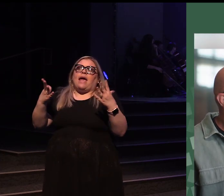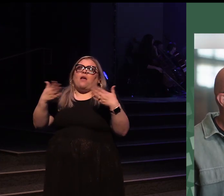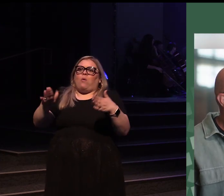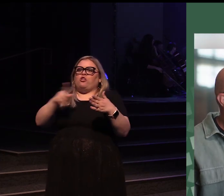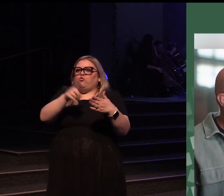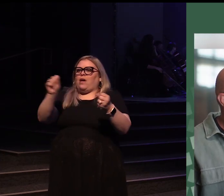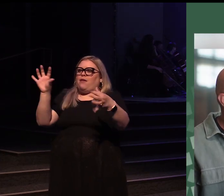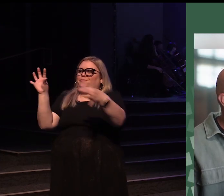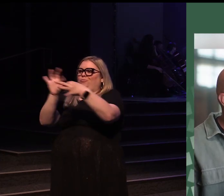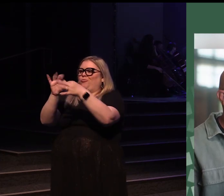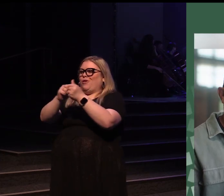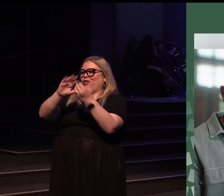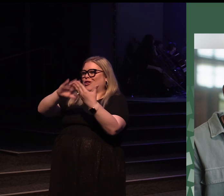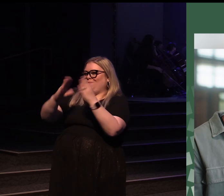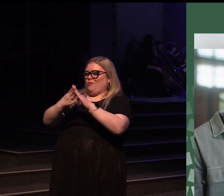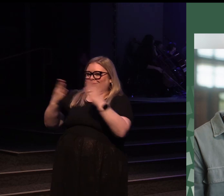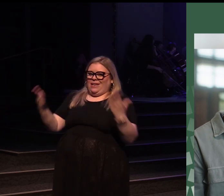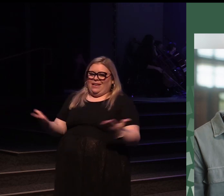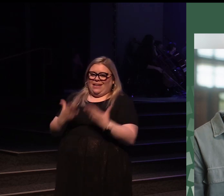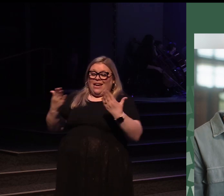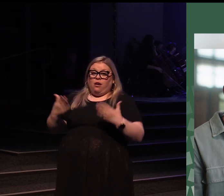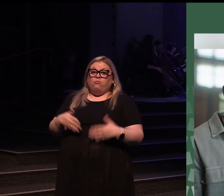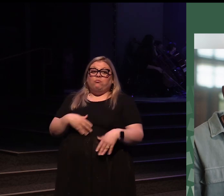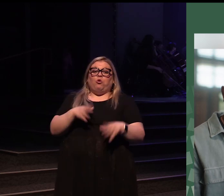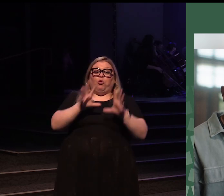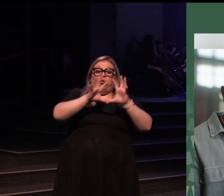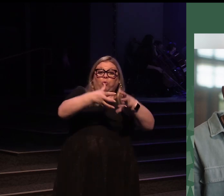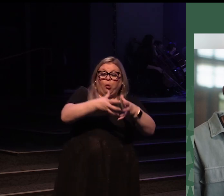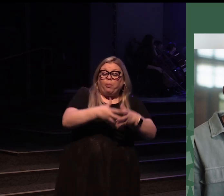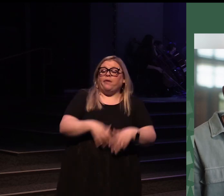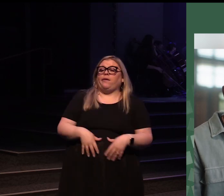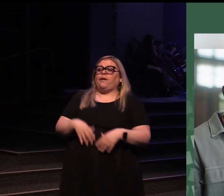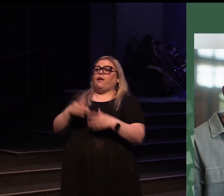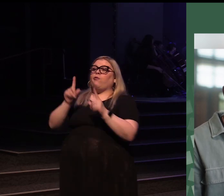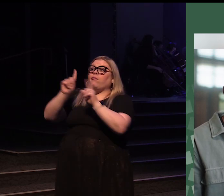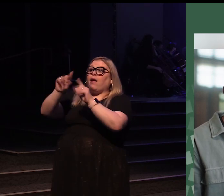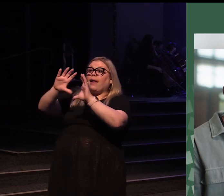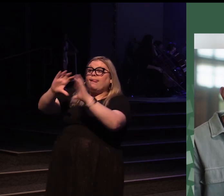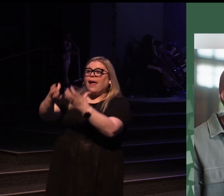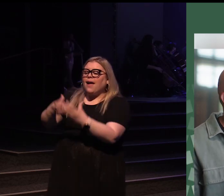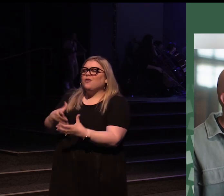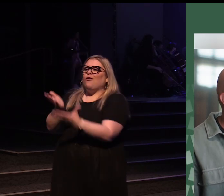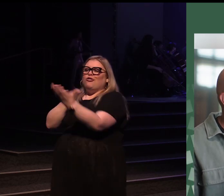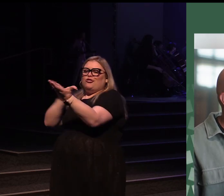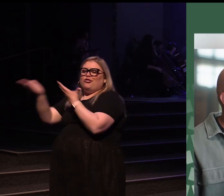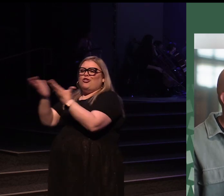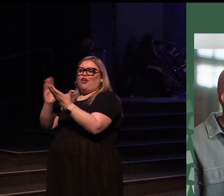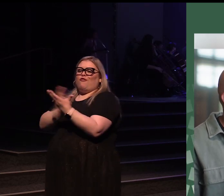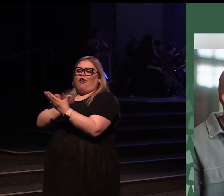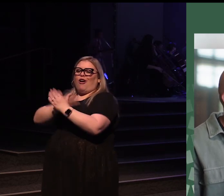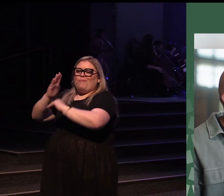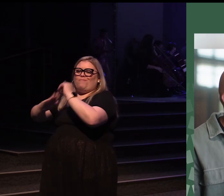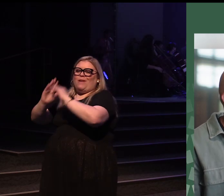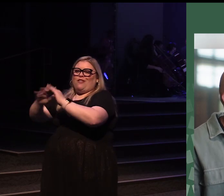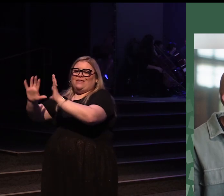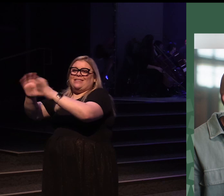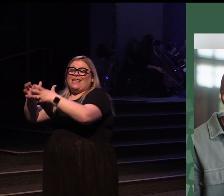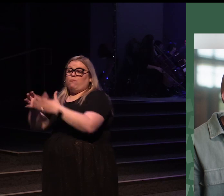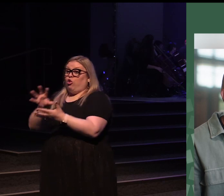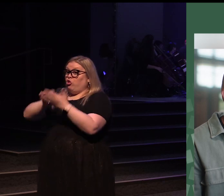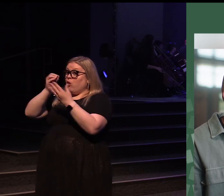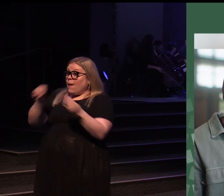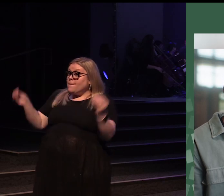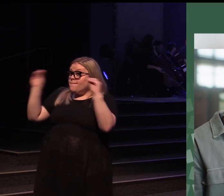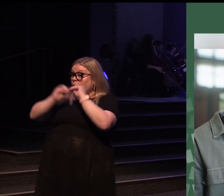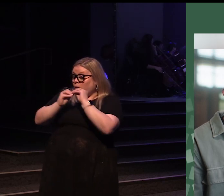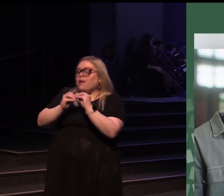find community here. You can join a group, attend an equip class, or serve on our build team. To learn more, meet